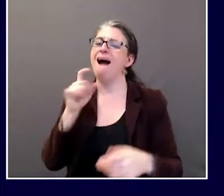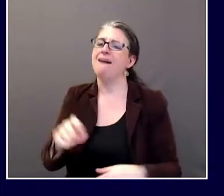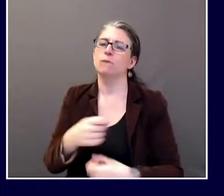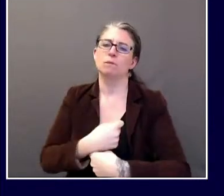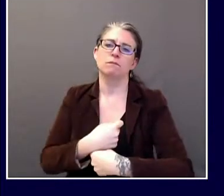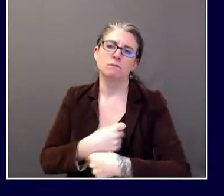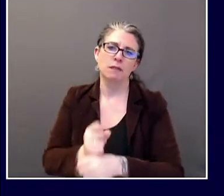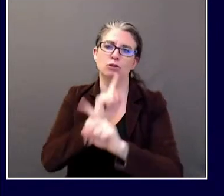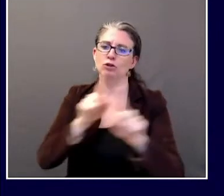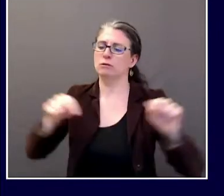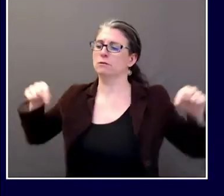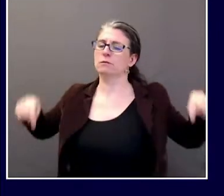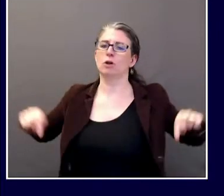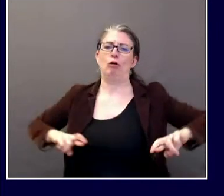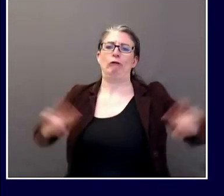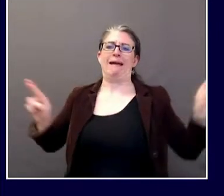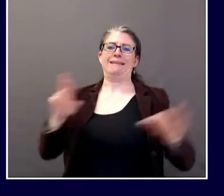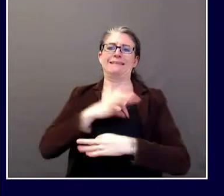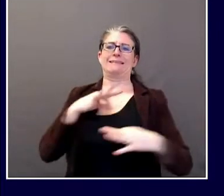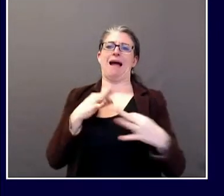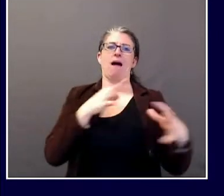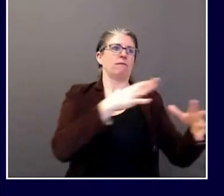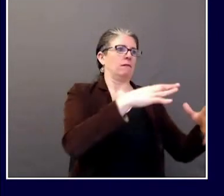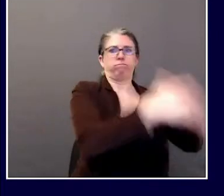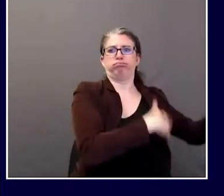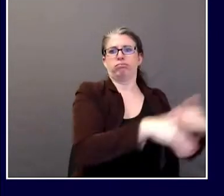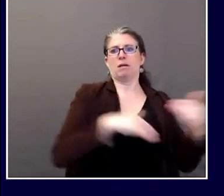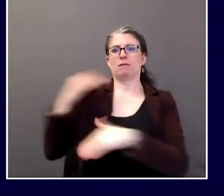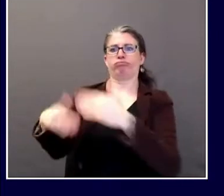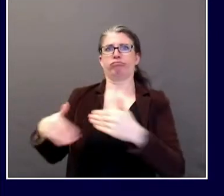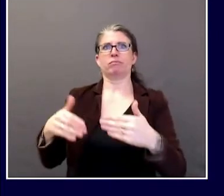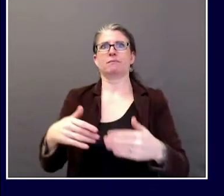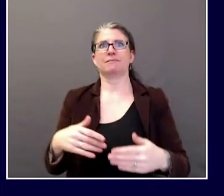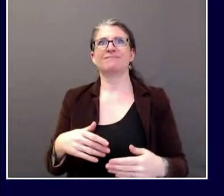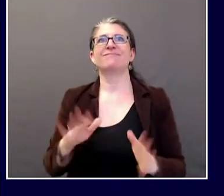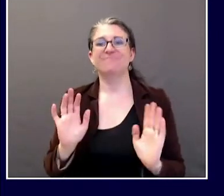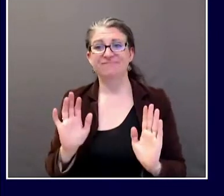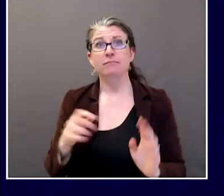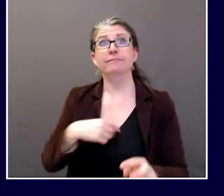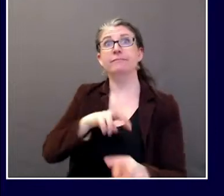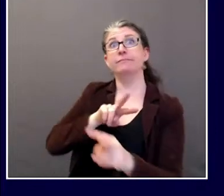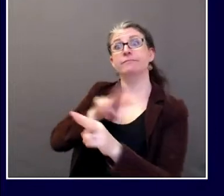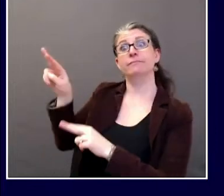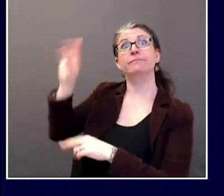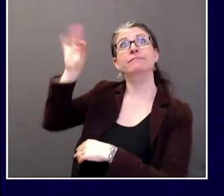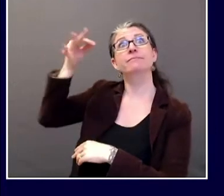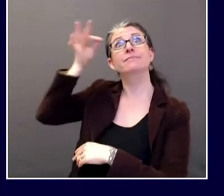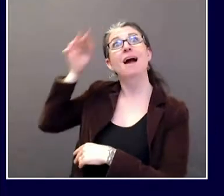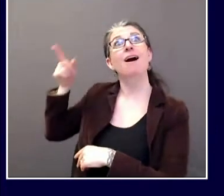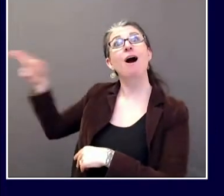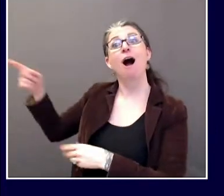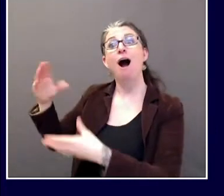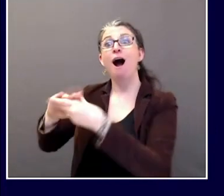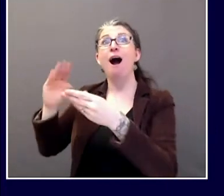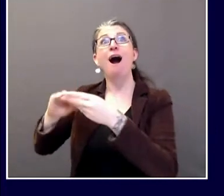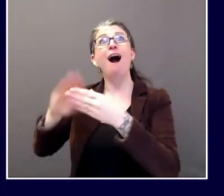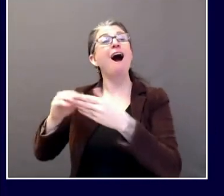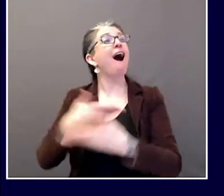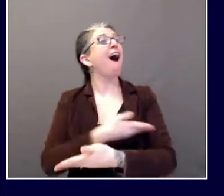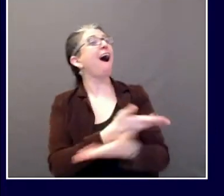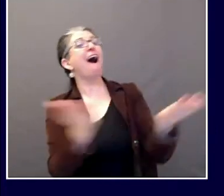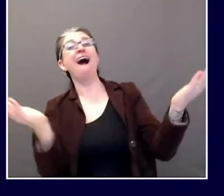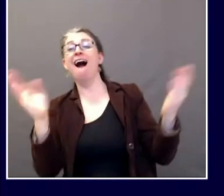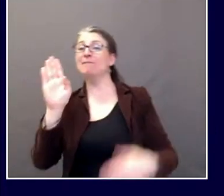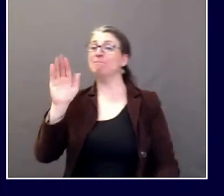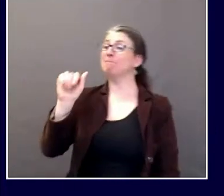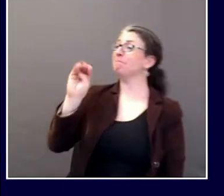the federal solution did not pan out, means that we have to make sure we get it right. And that's why I'm asking everyone